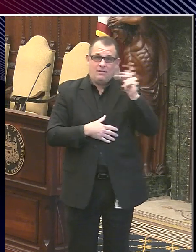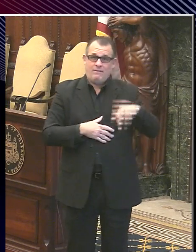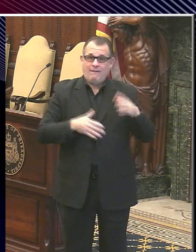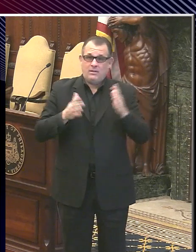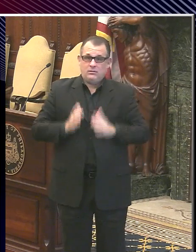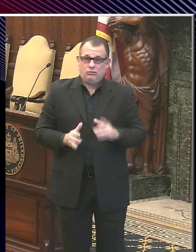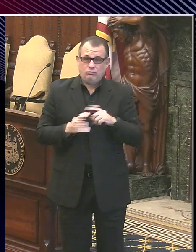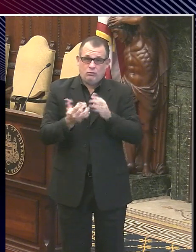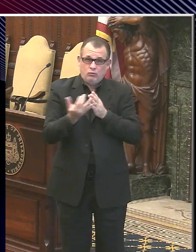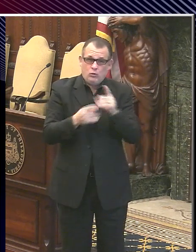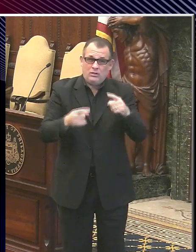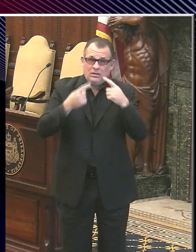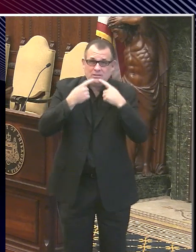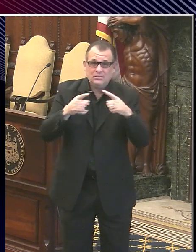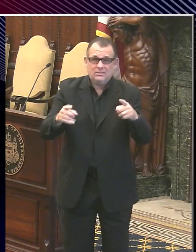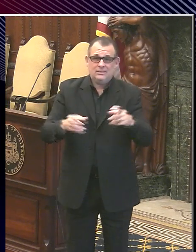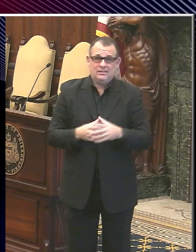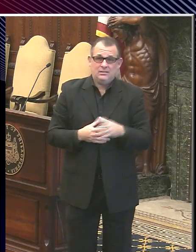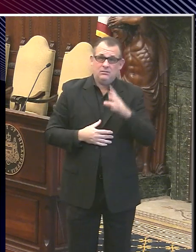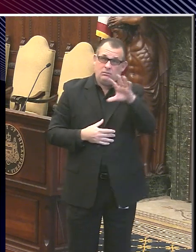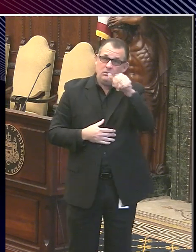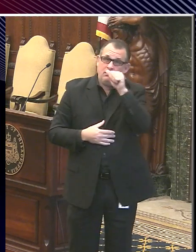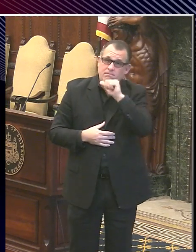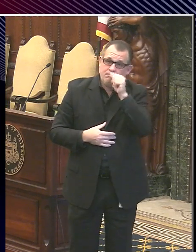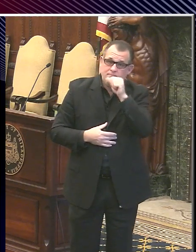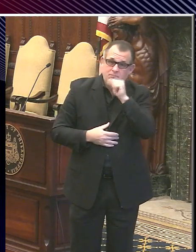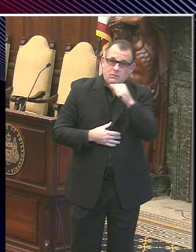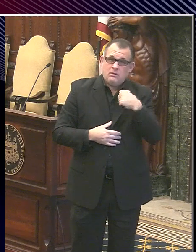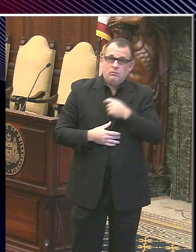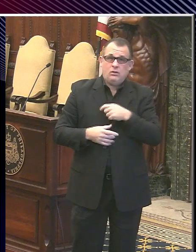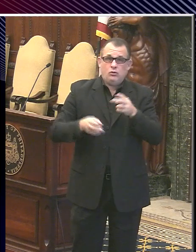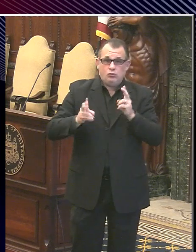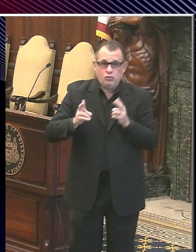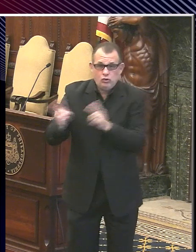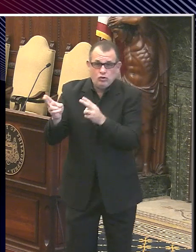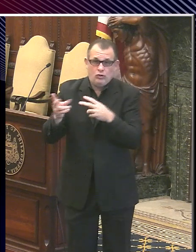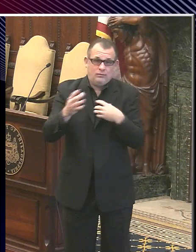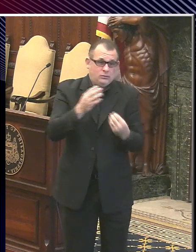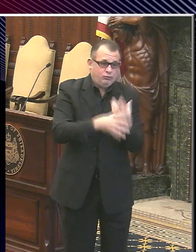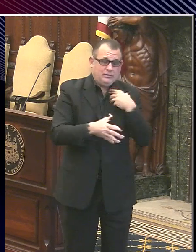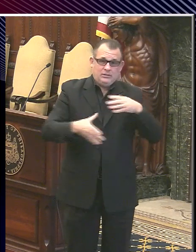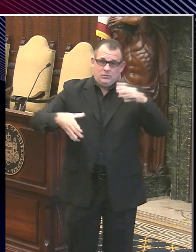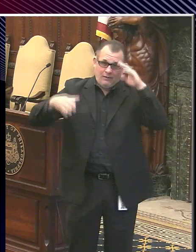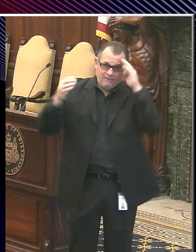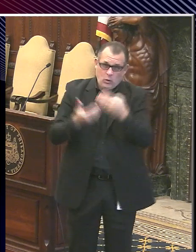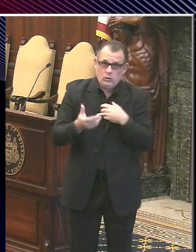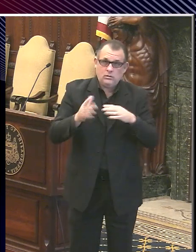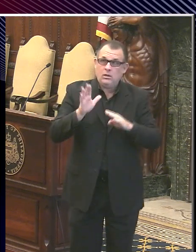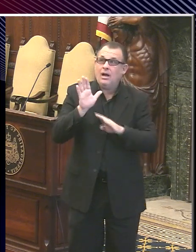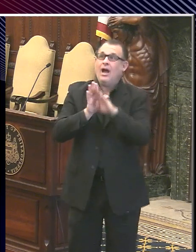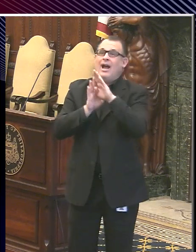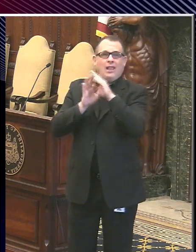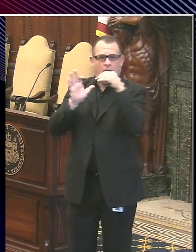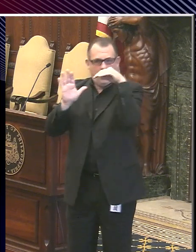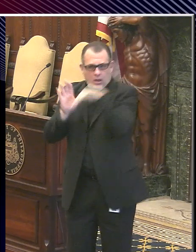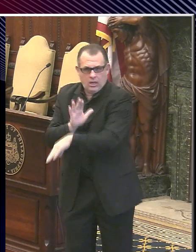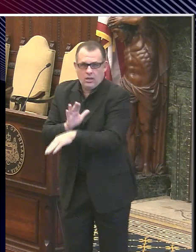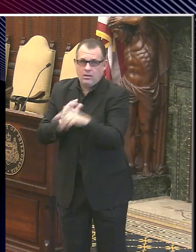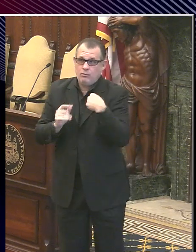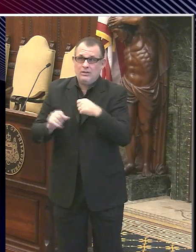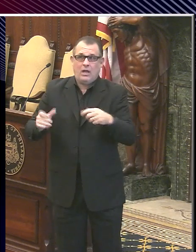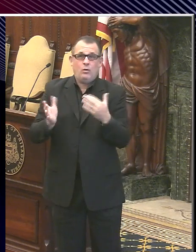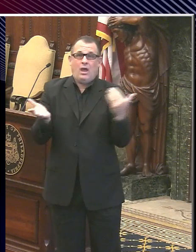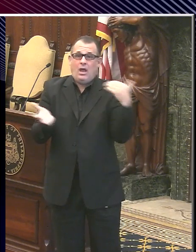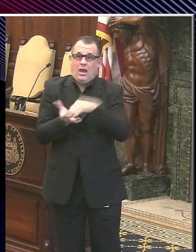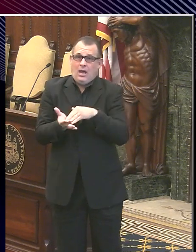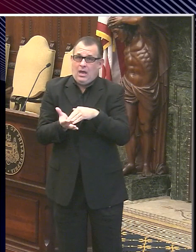I believe that we will get through it if we act with urgency like we did in the spring. We flattened the curve then, and I'm confident that if we get past our